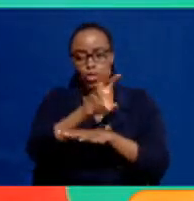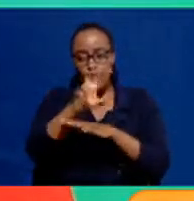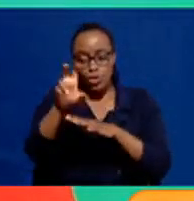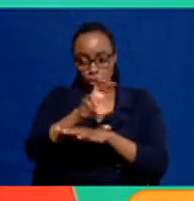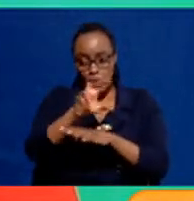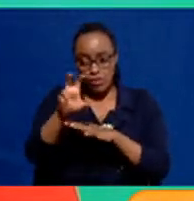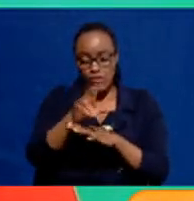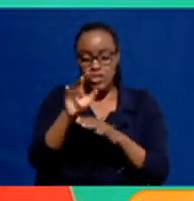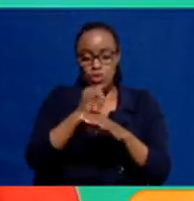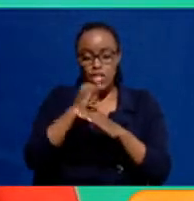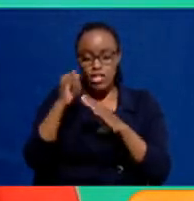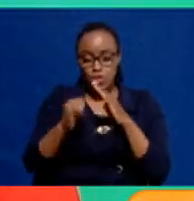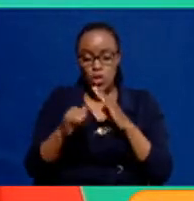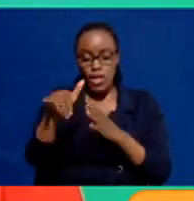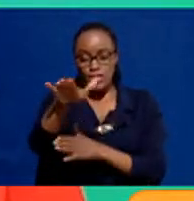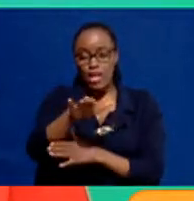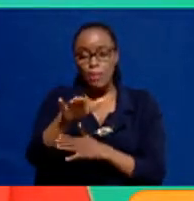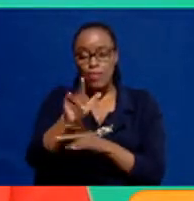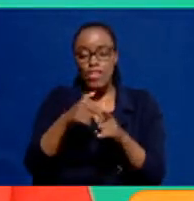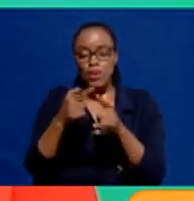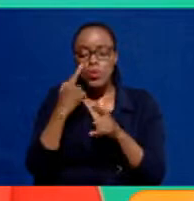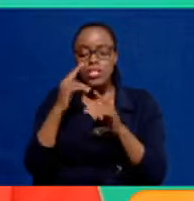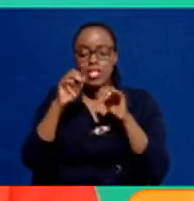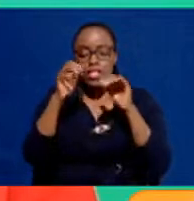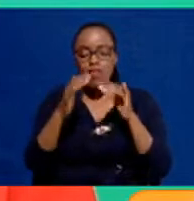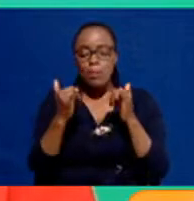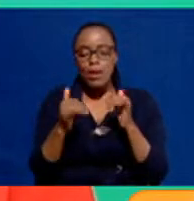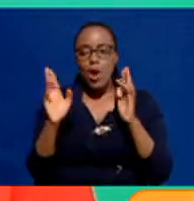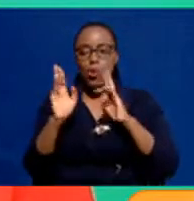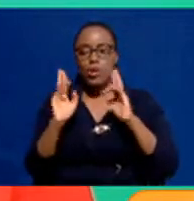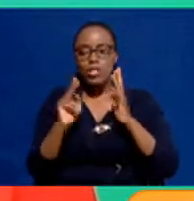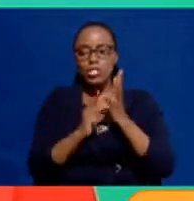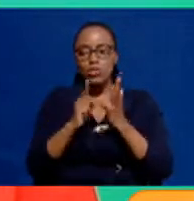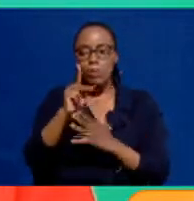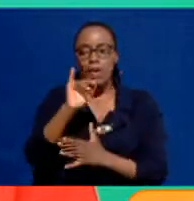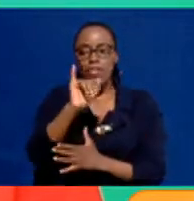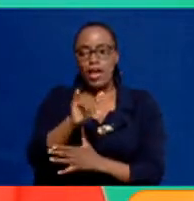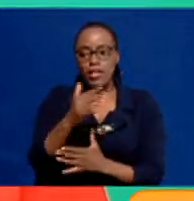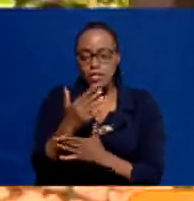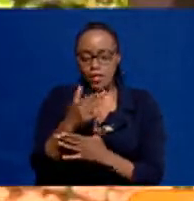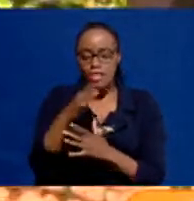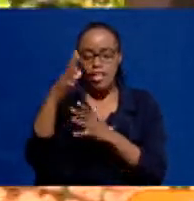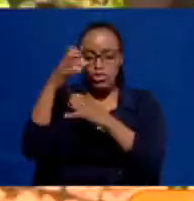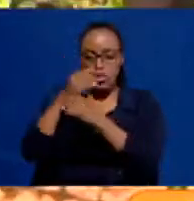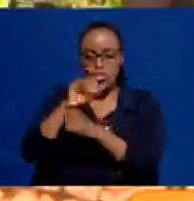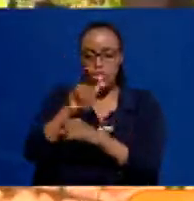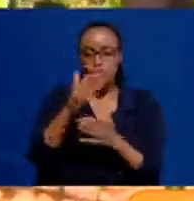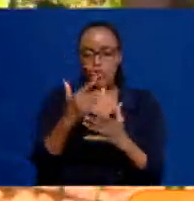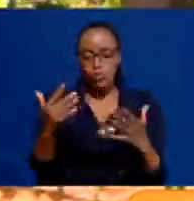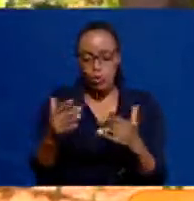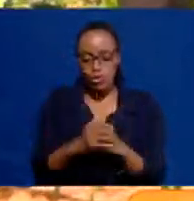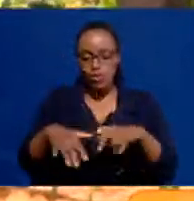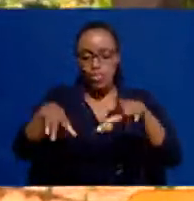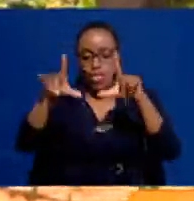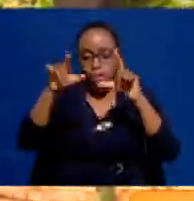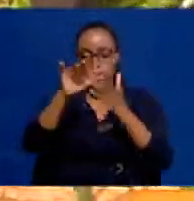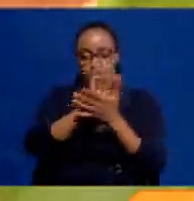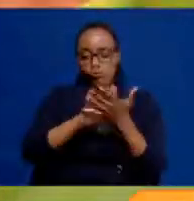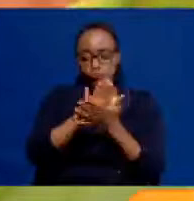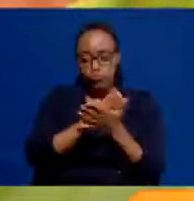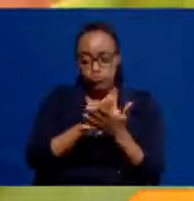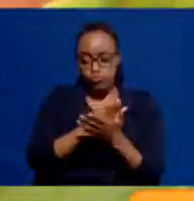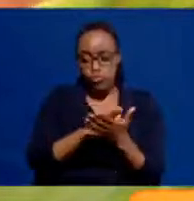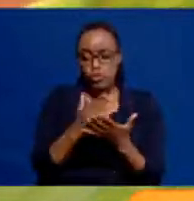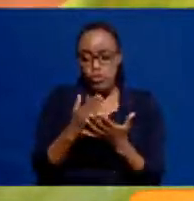the insurance space, we are seeing that farmers are more willing to buy, they trust the product. The picture-based insurance